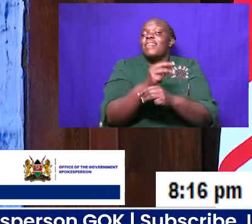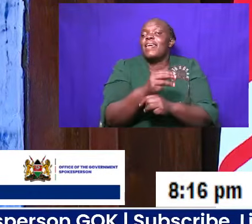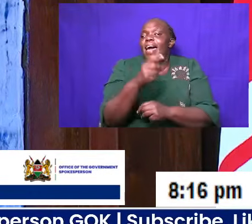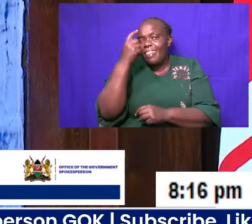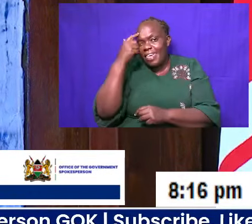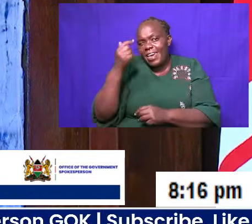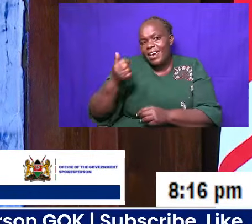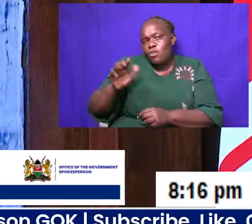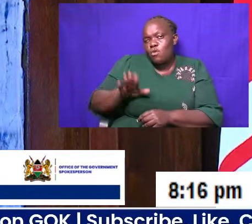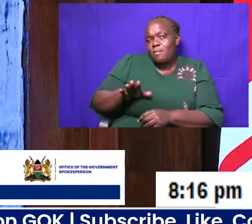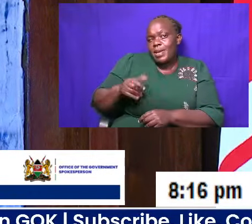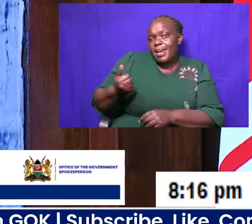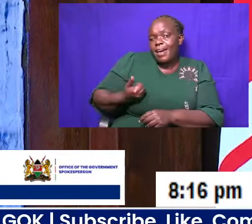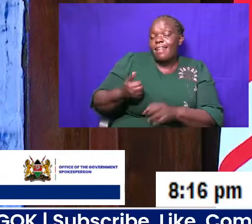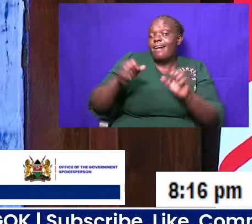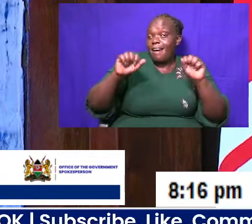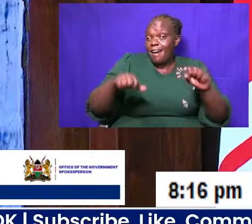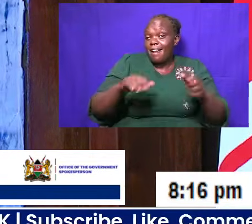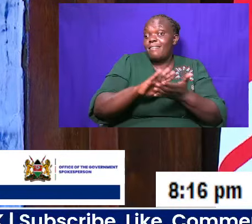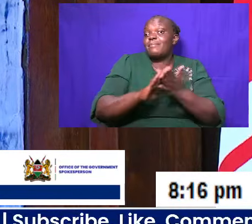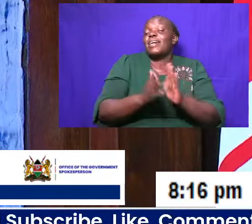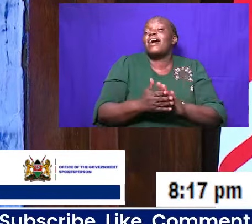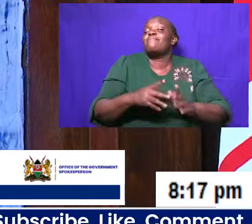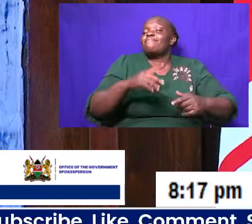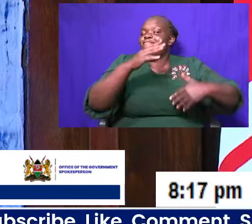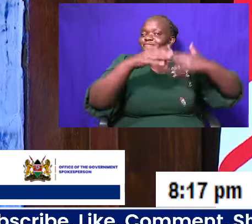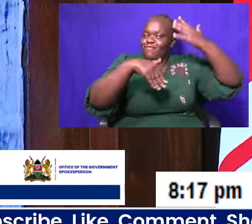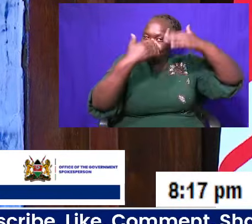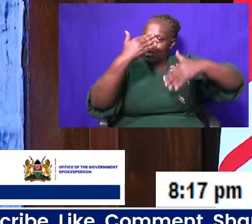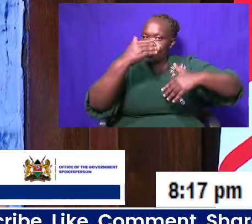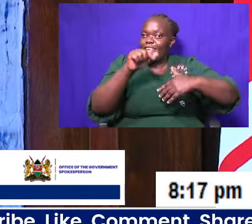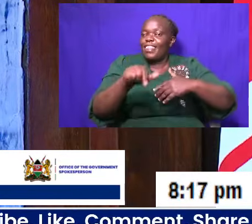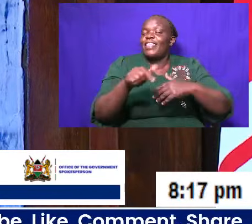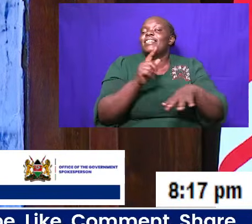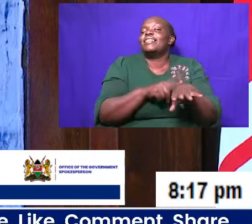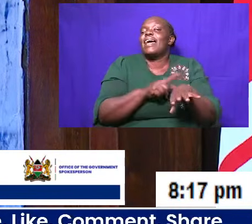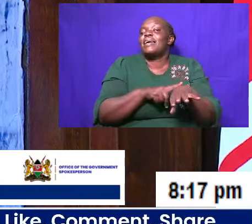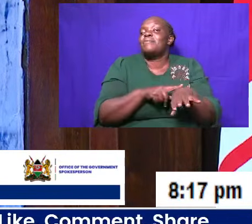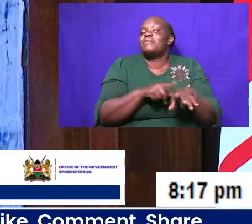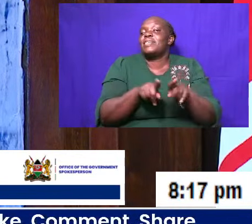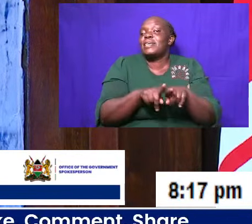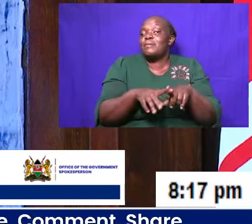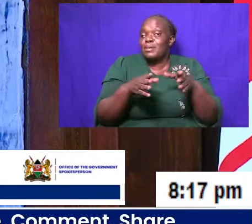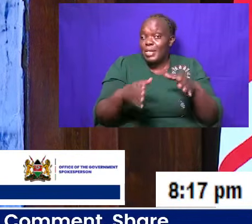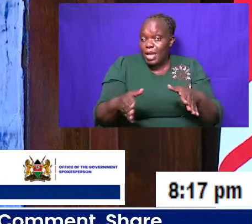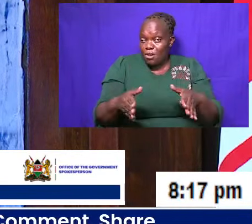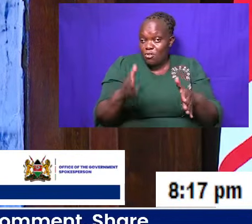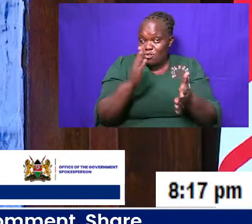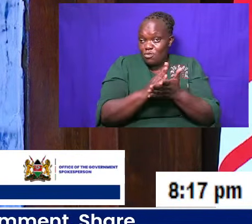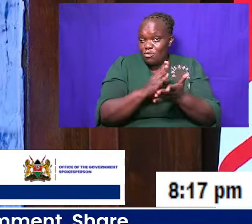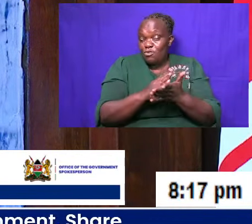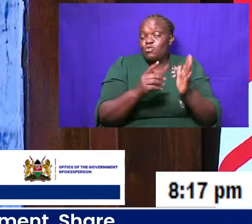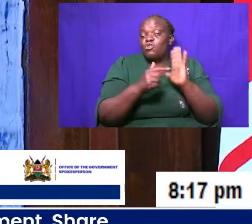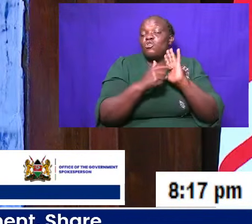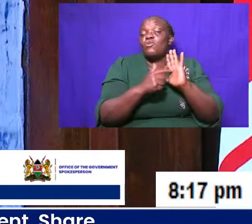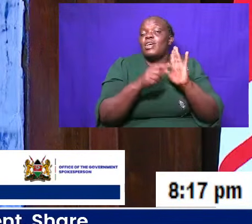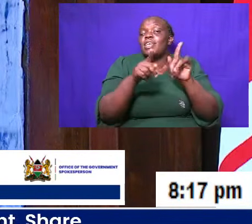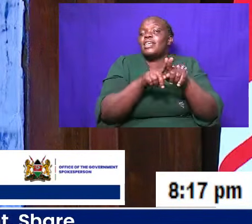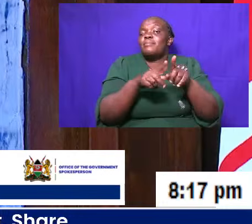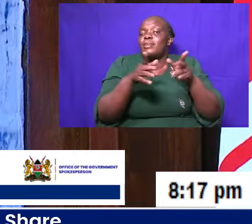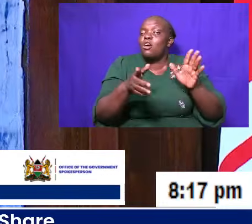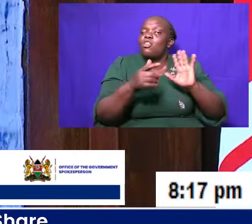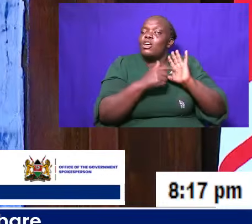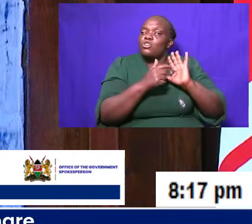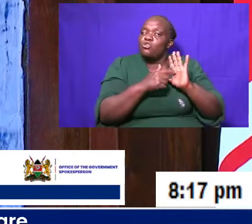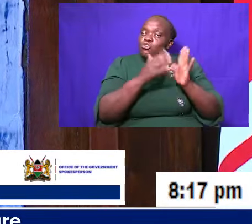girls can become you know, experts in that field that time, and even now the statistics were showing, and even now they show